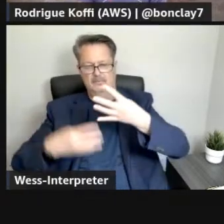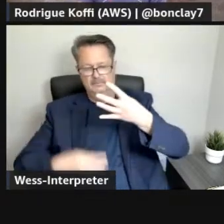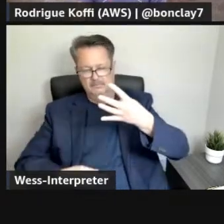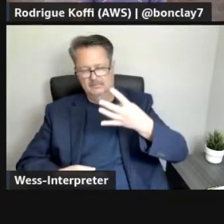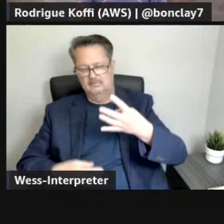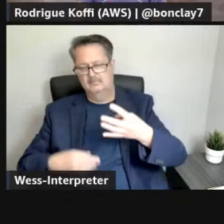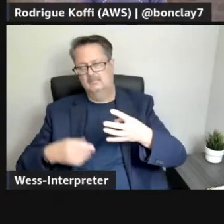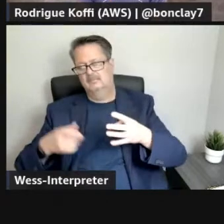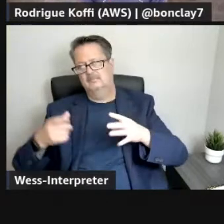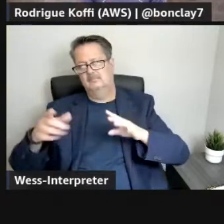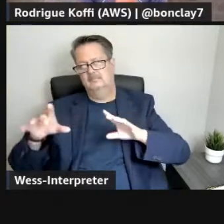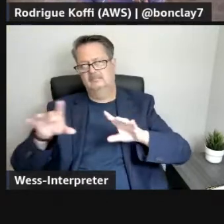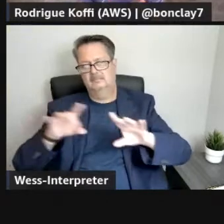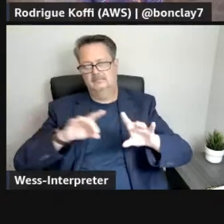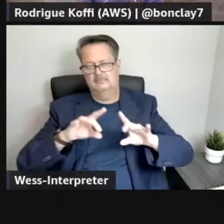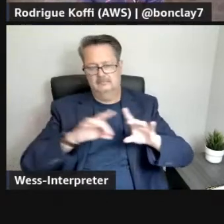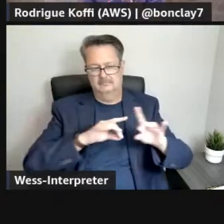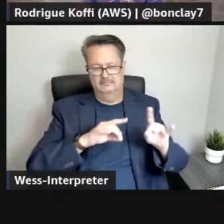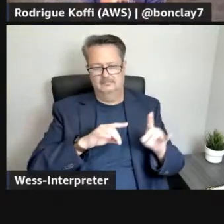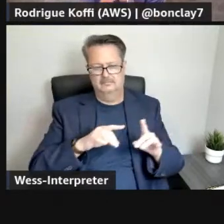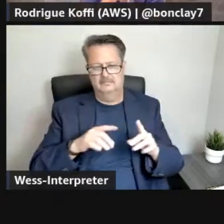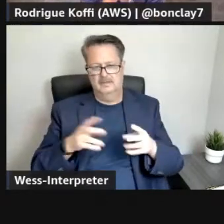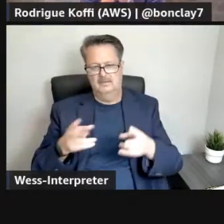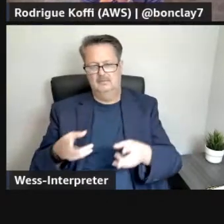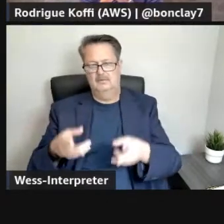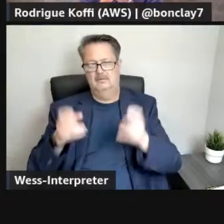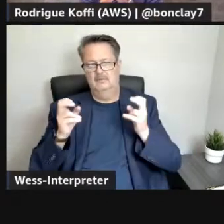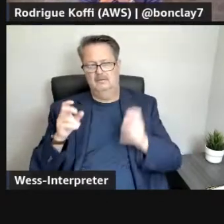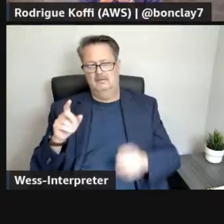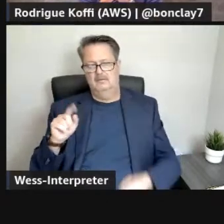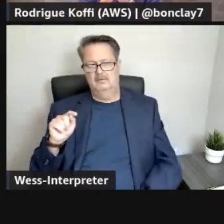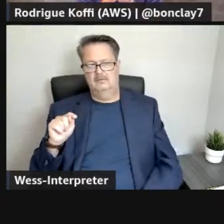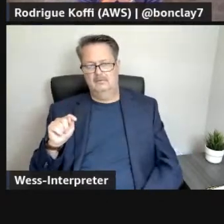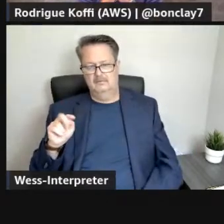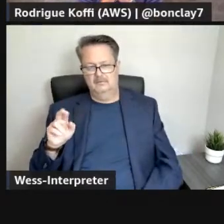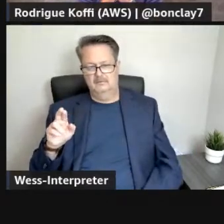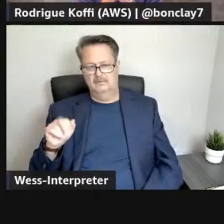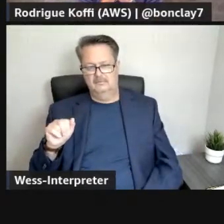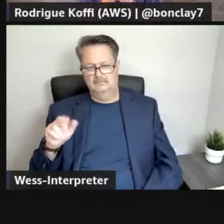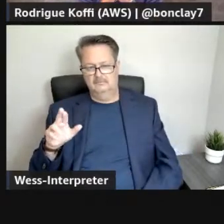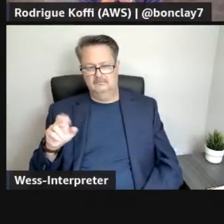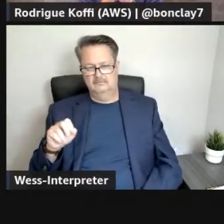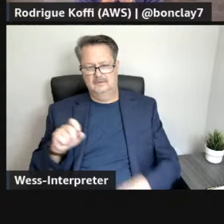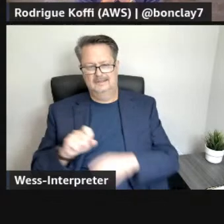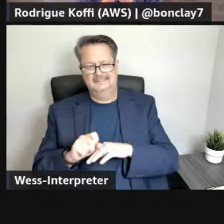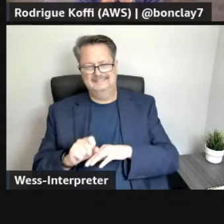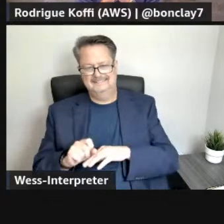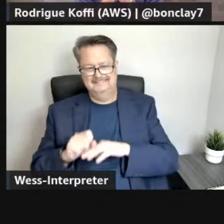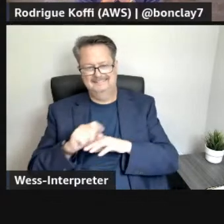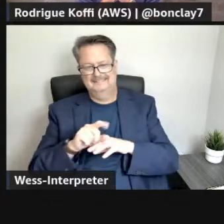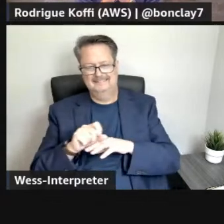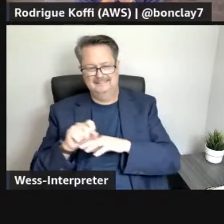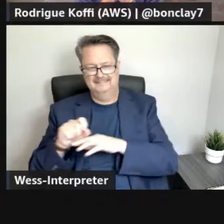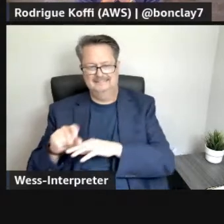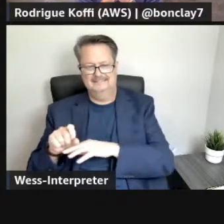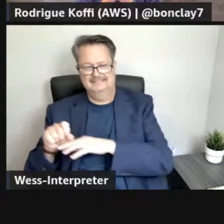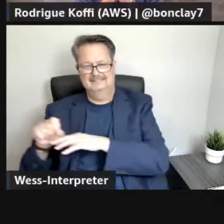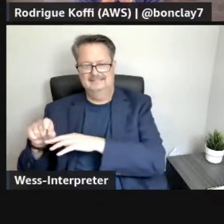and receiving traces from different targets and so on, and sending them to the destination that you are configured them to send